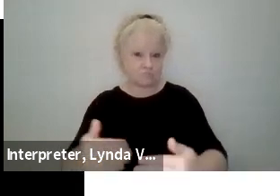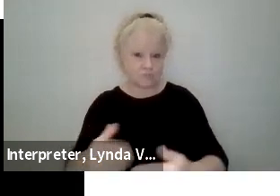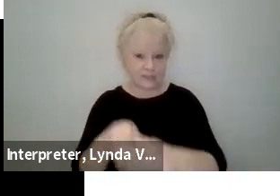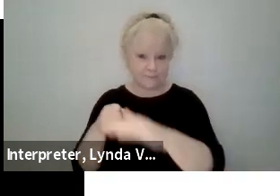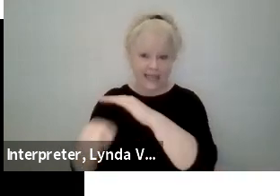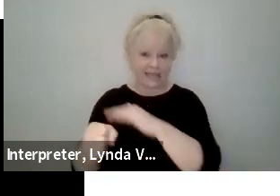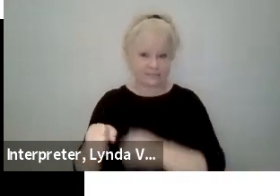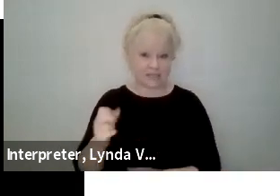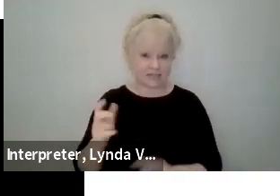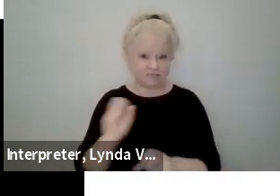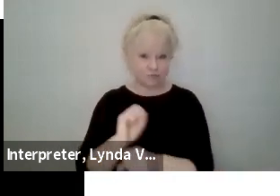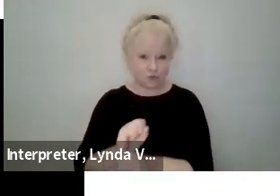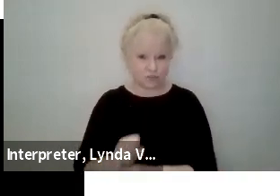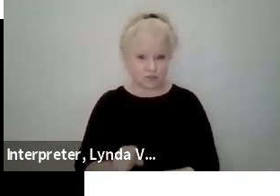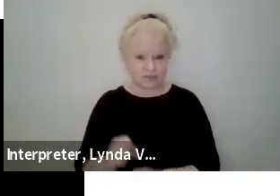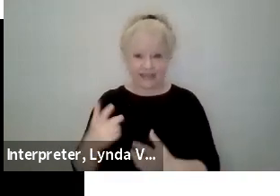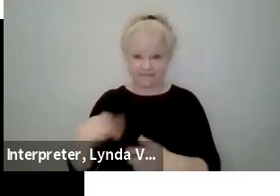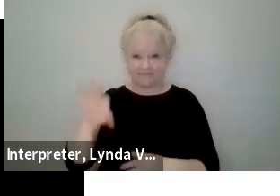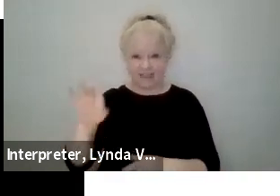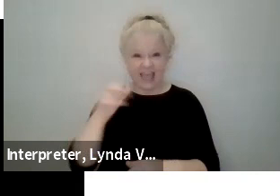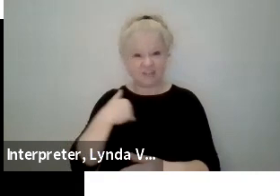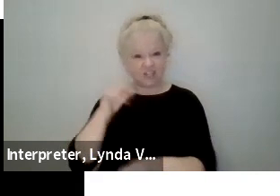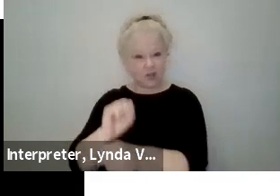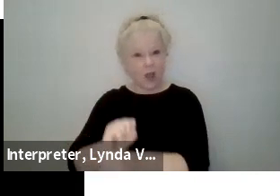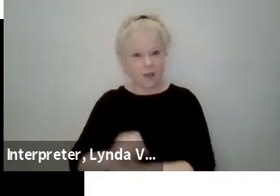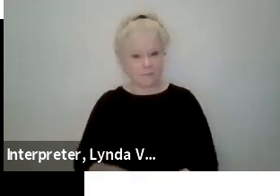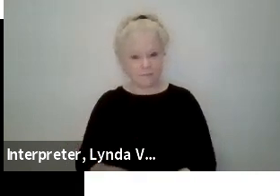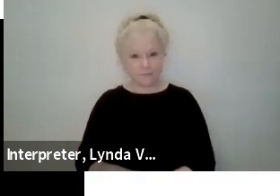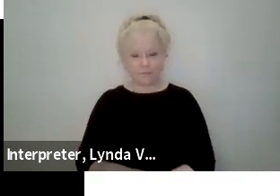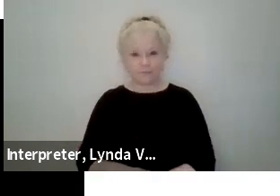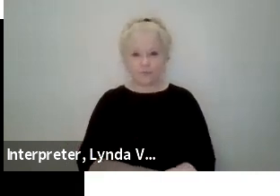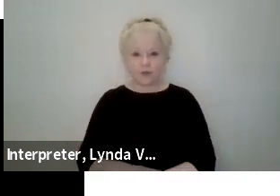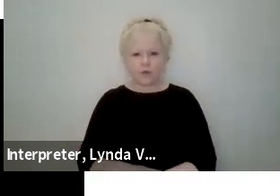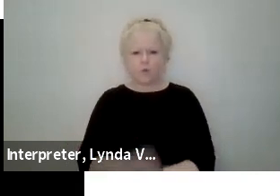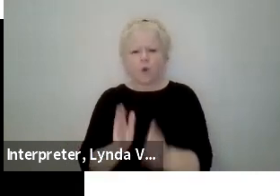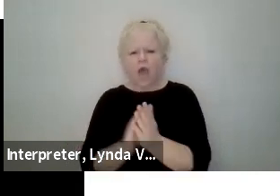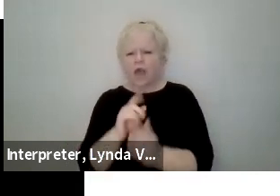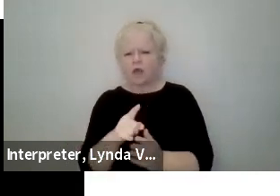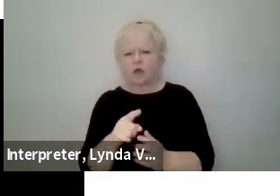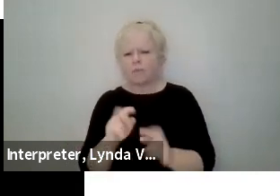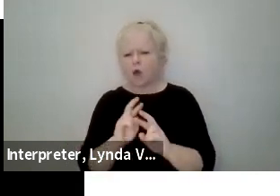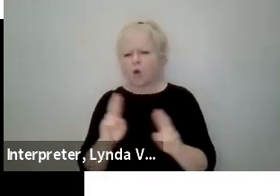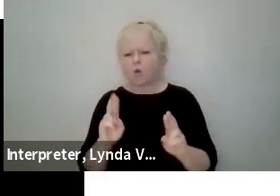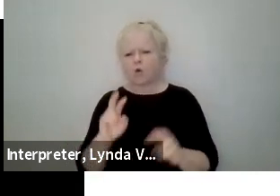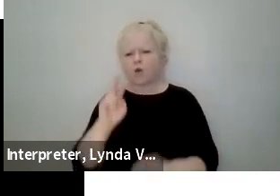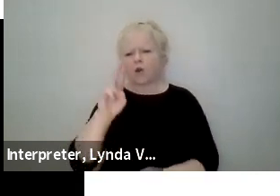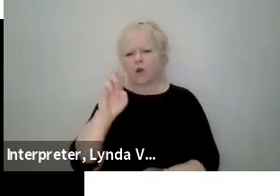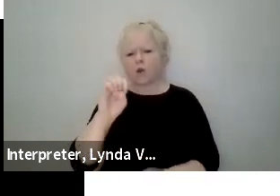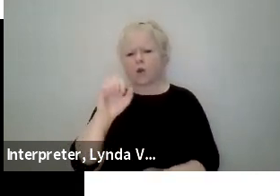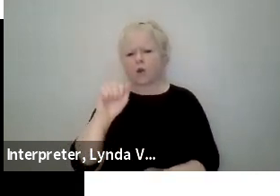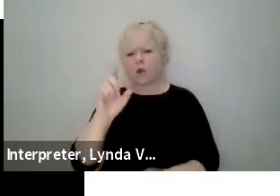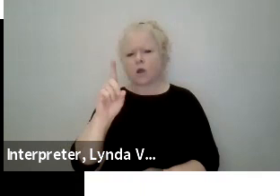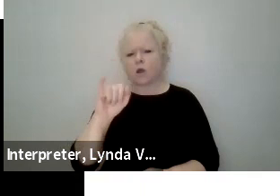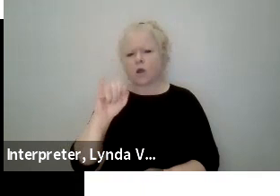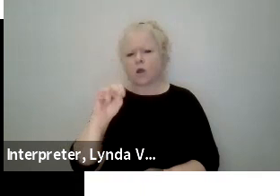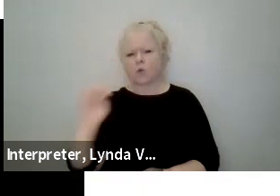placement and securing the job. So just want to ask you about the readiness piece and